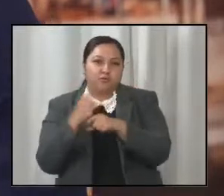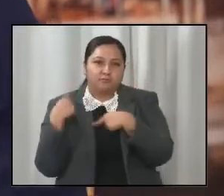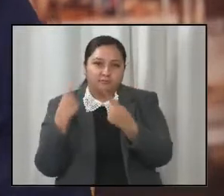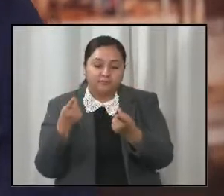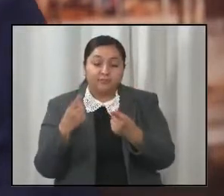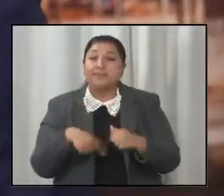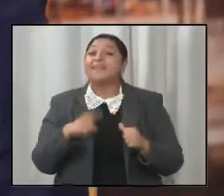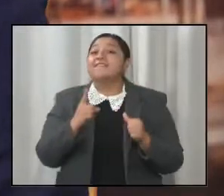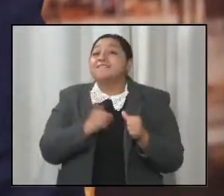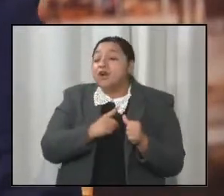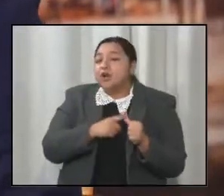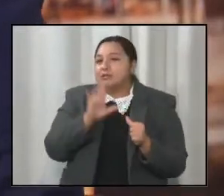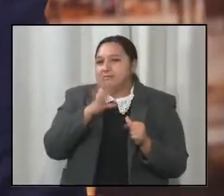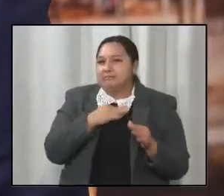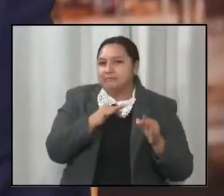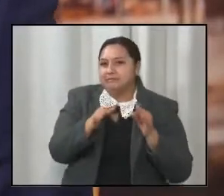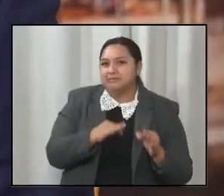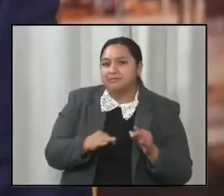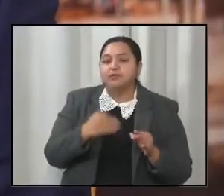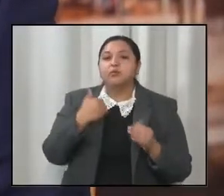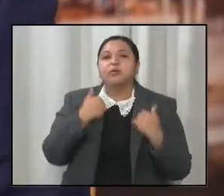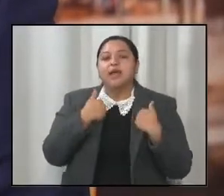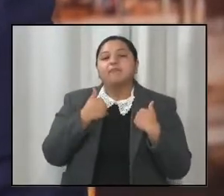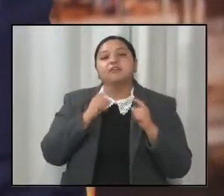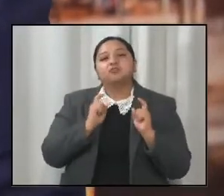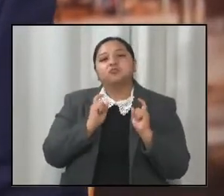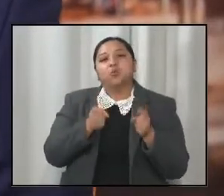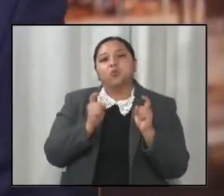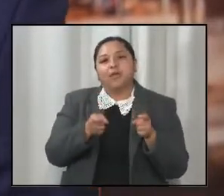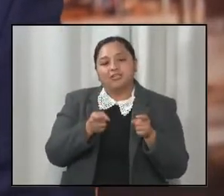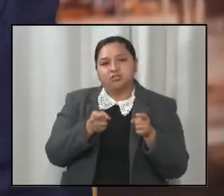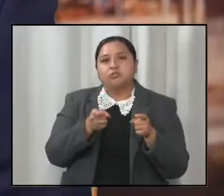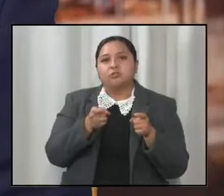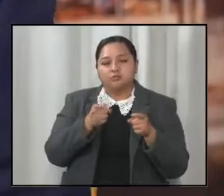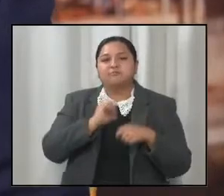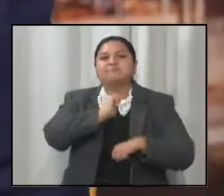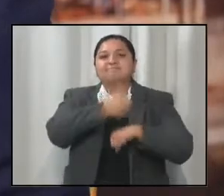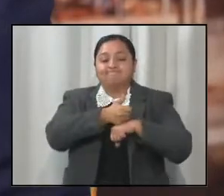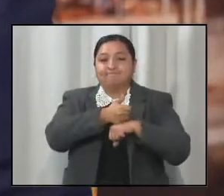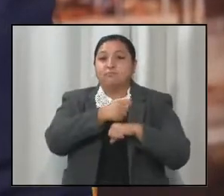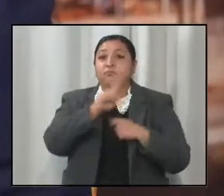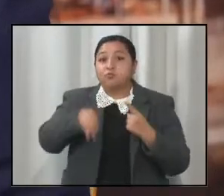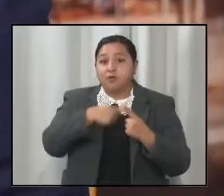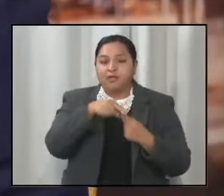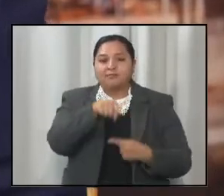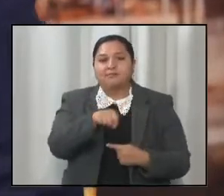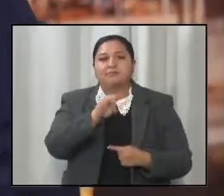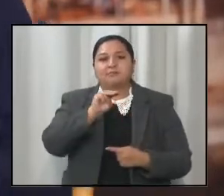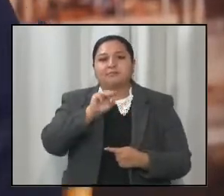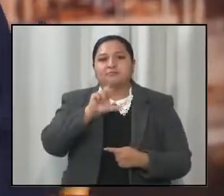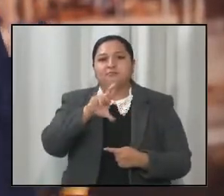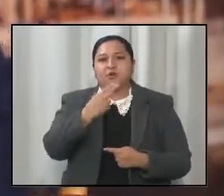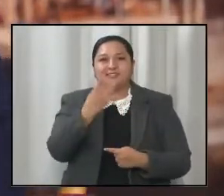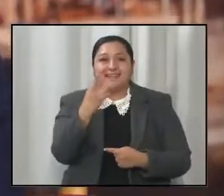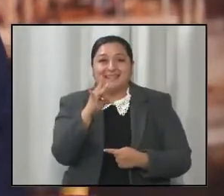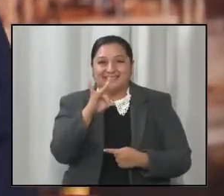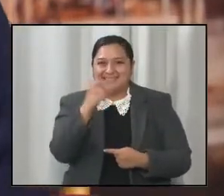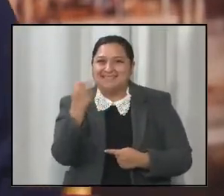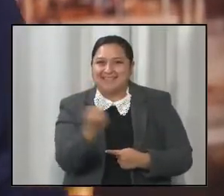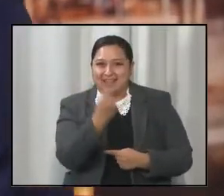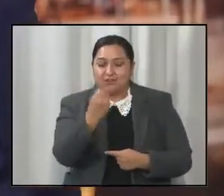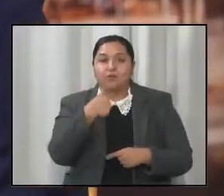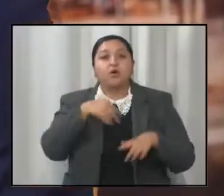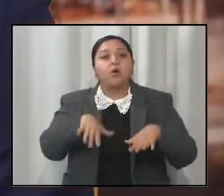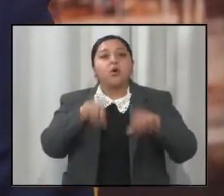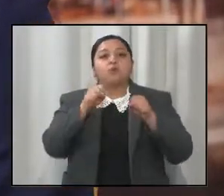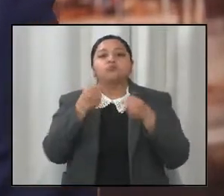donation efforts to benefit people experiencing homelessness in our community. On Saturday, March 18th, we'll host a drive-through donation event to